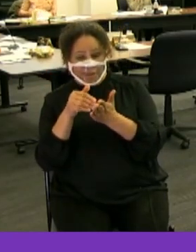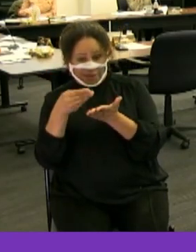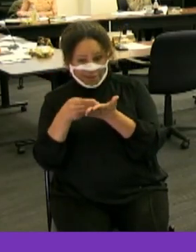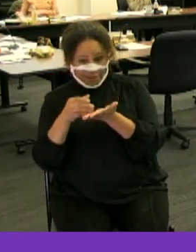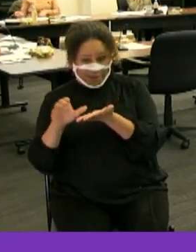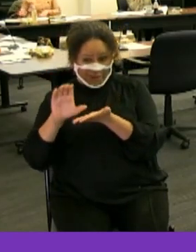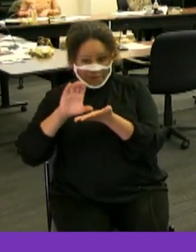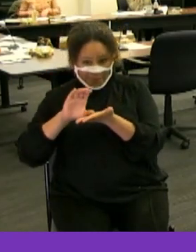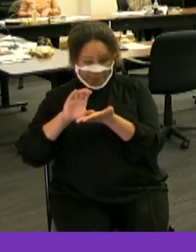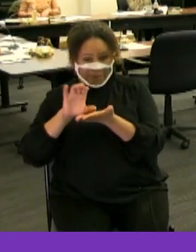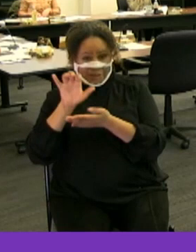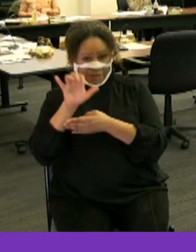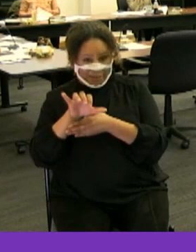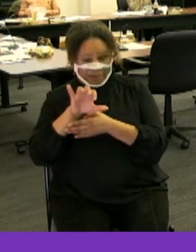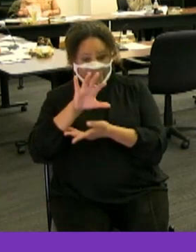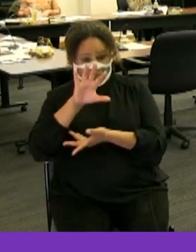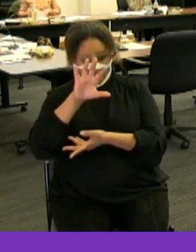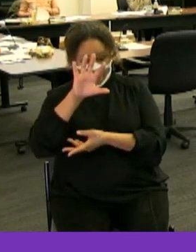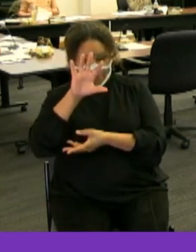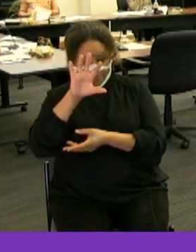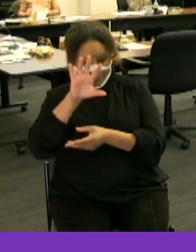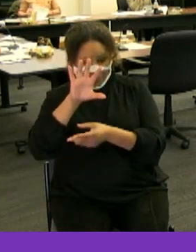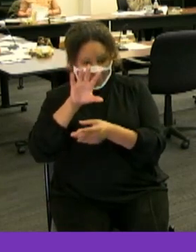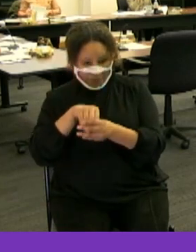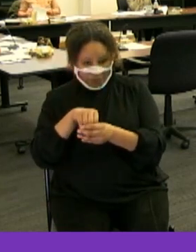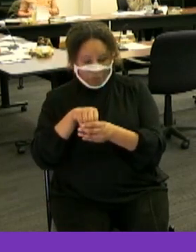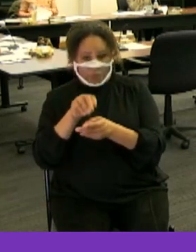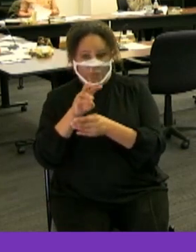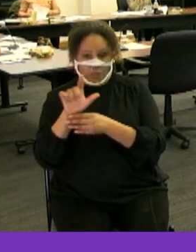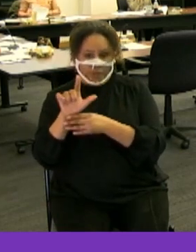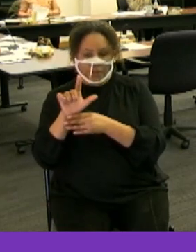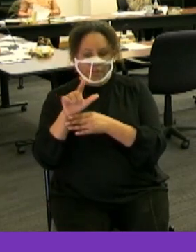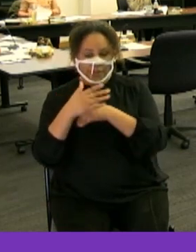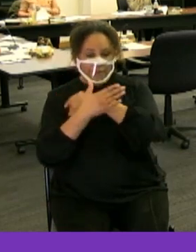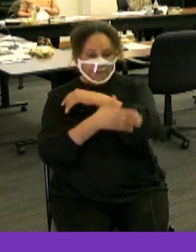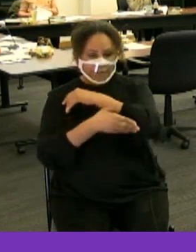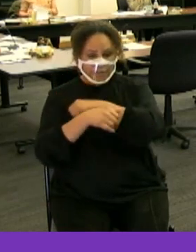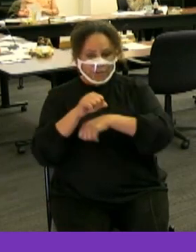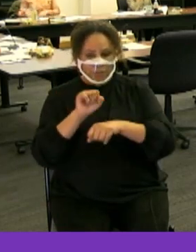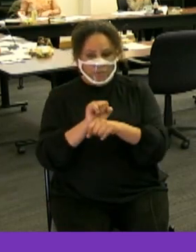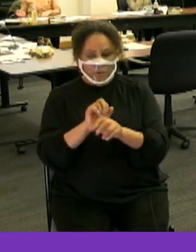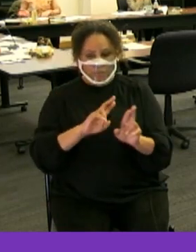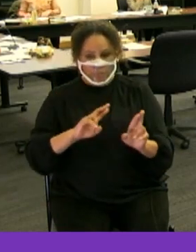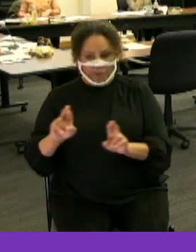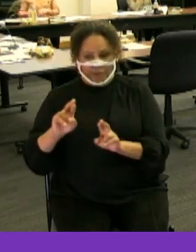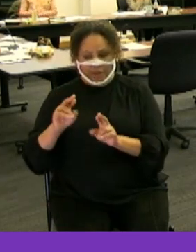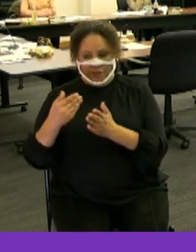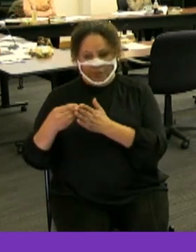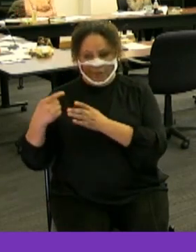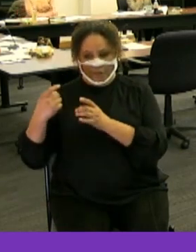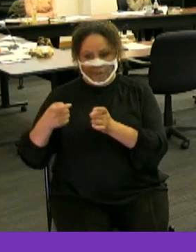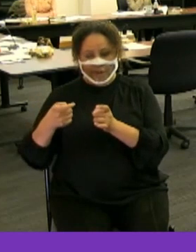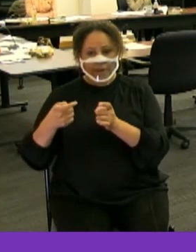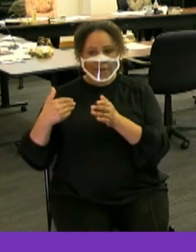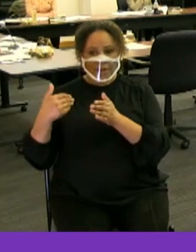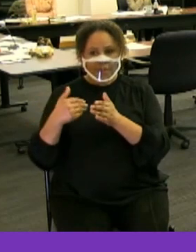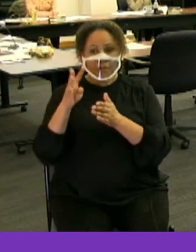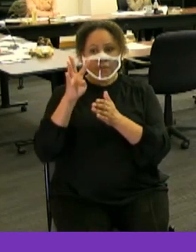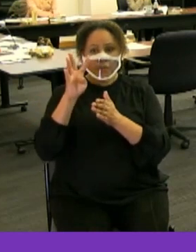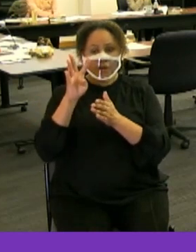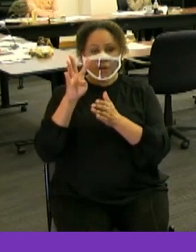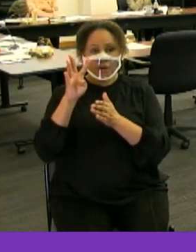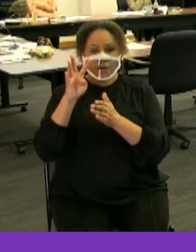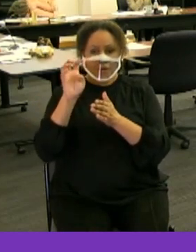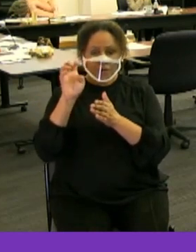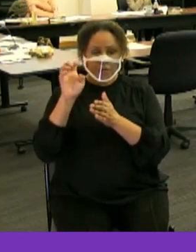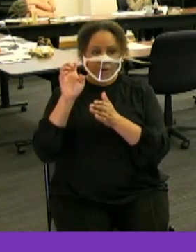cumulative of the Will County Adult Work Readiness Grant of almost 400,000 and the Grundy Adult